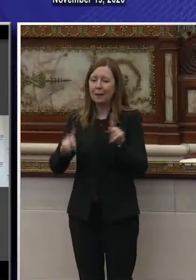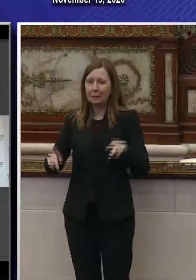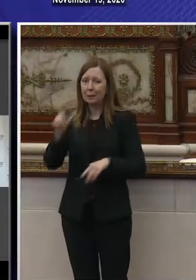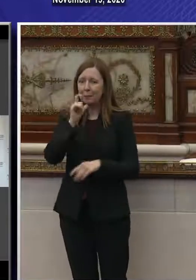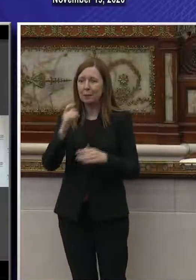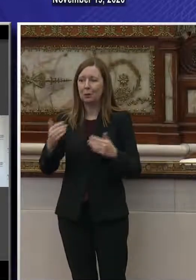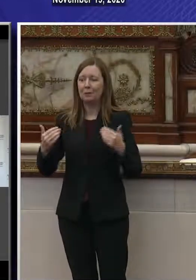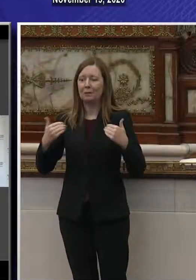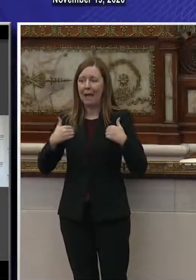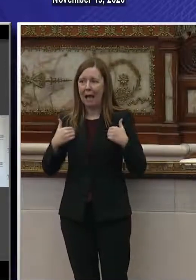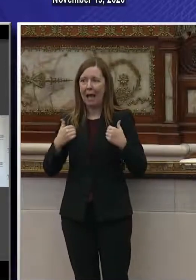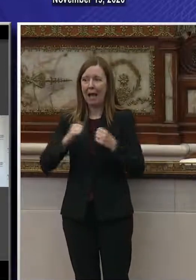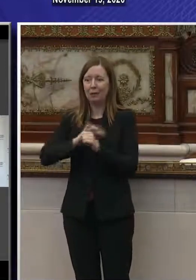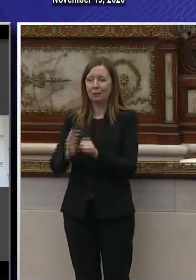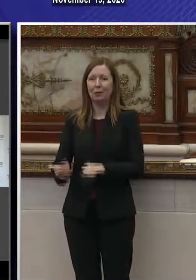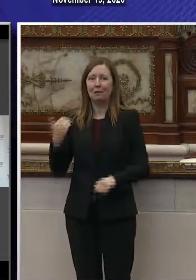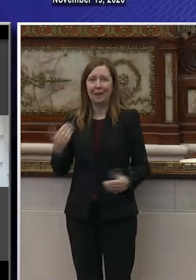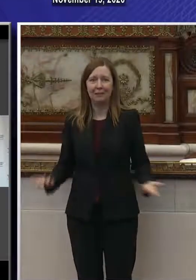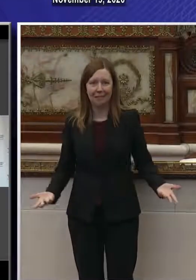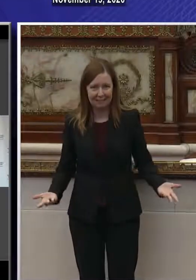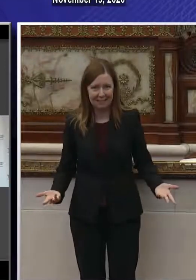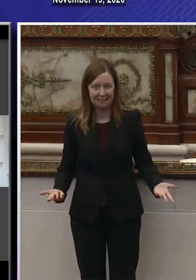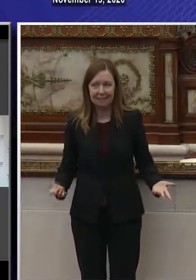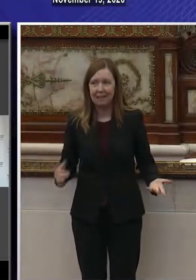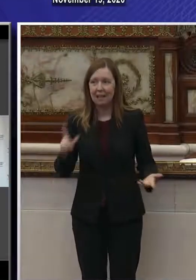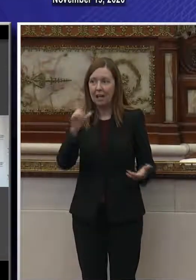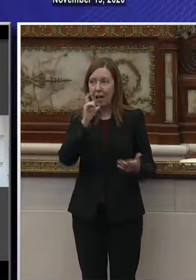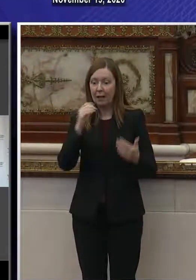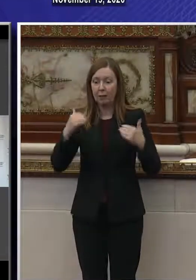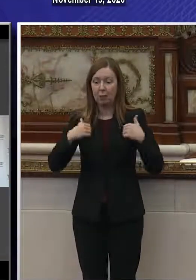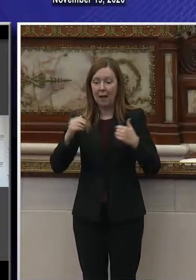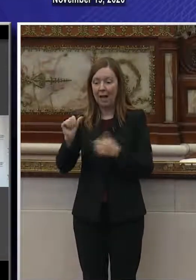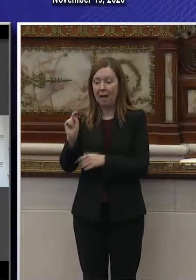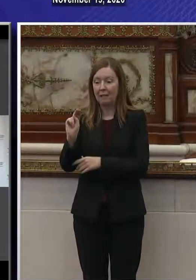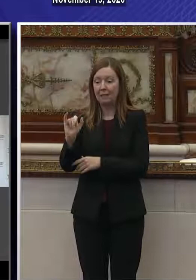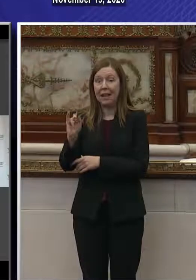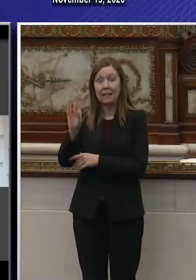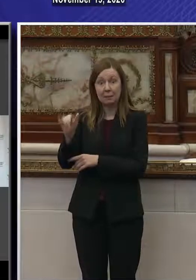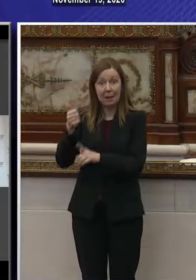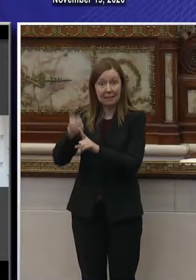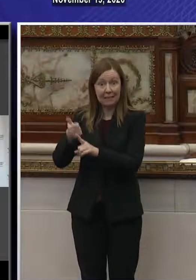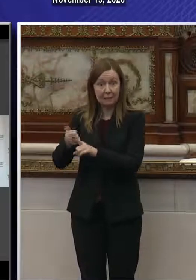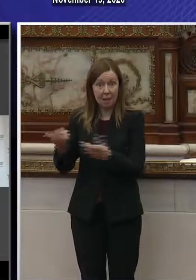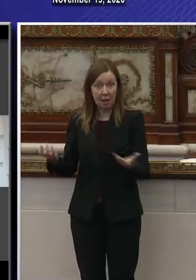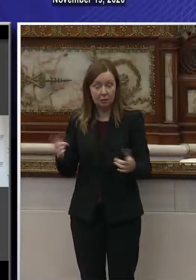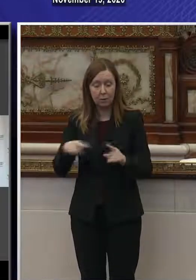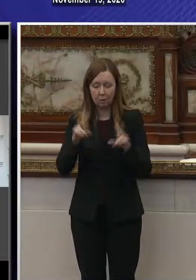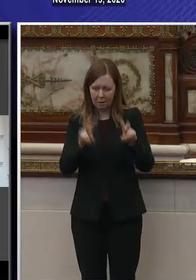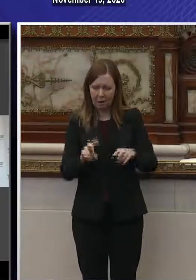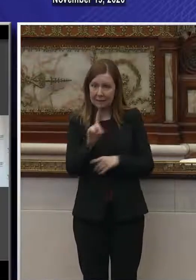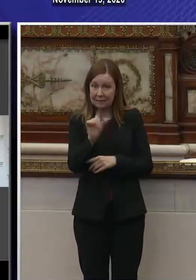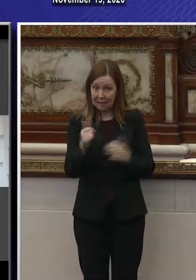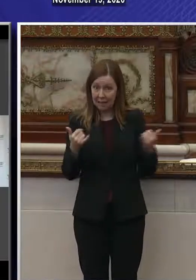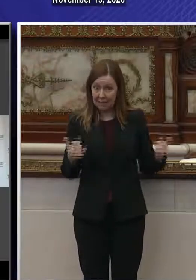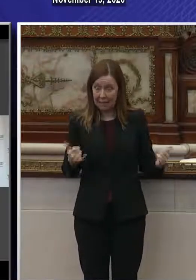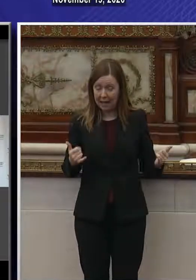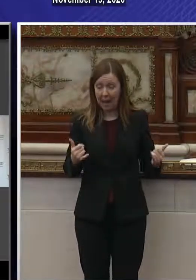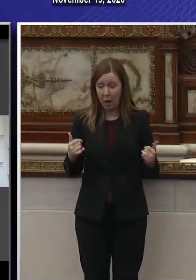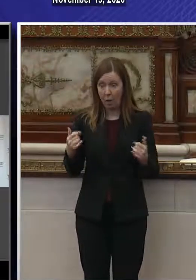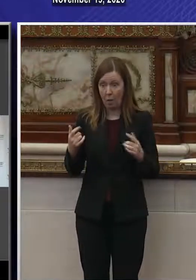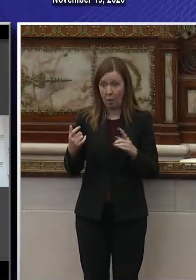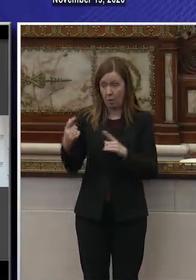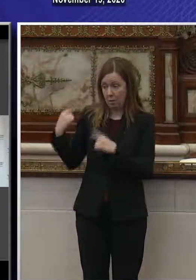have had coronavirus and who have antibodies? When we look at our data now out through 6